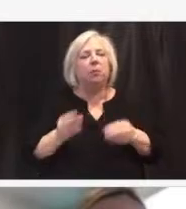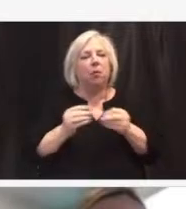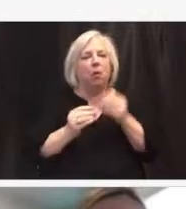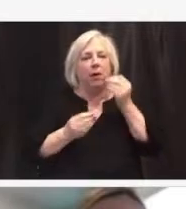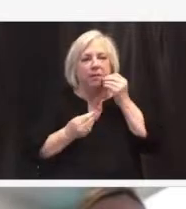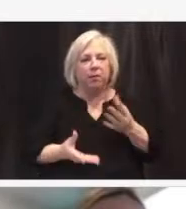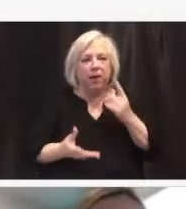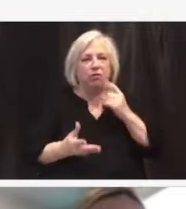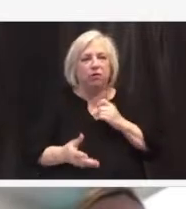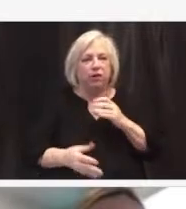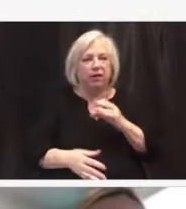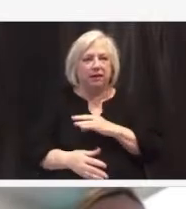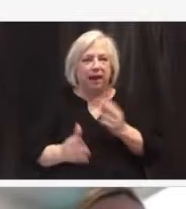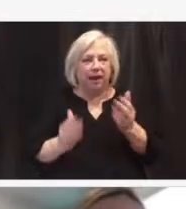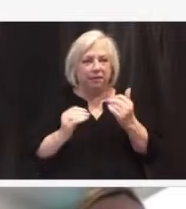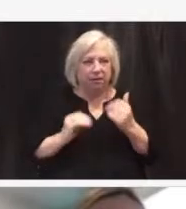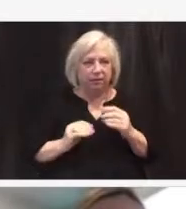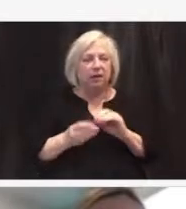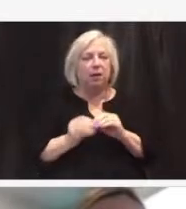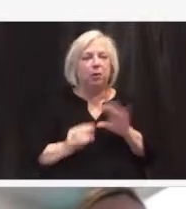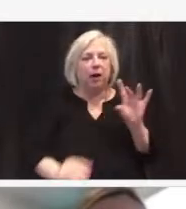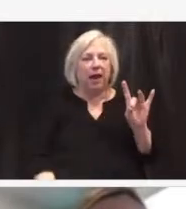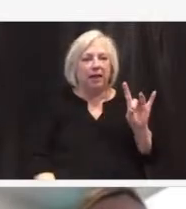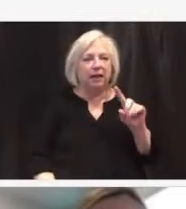review. Item 8,